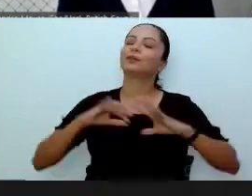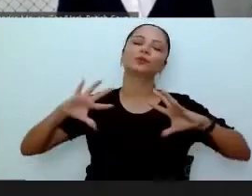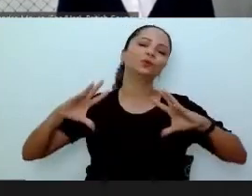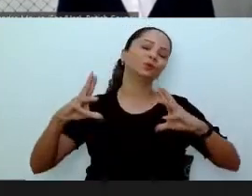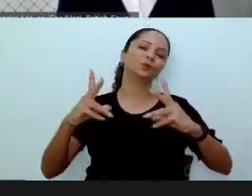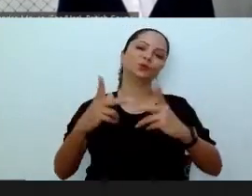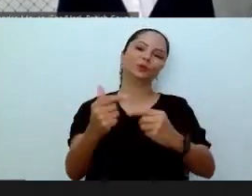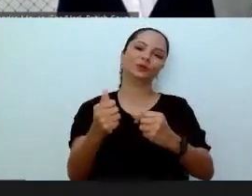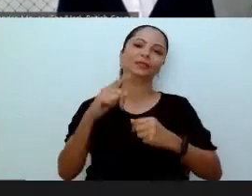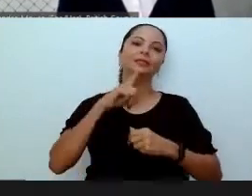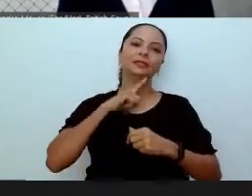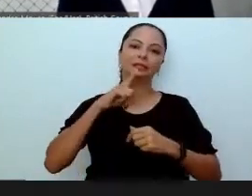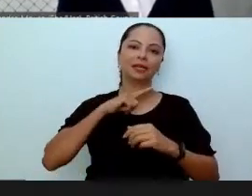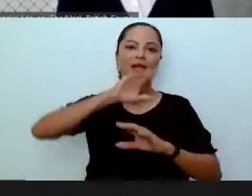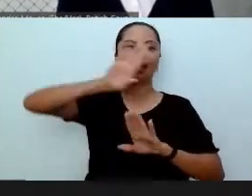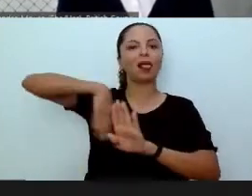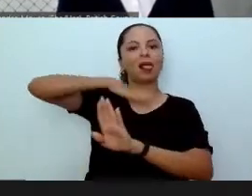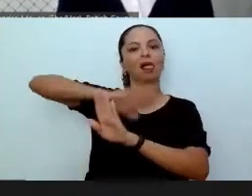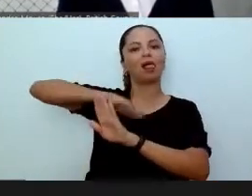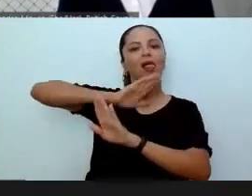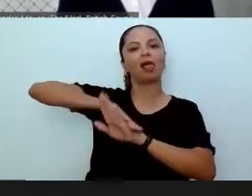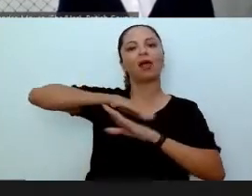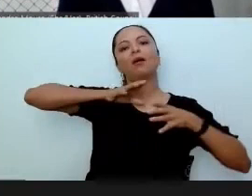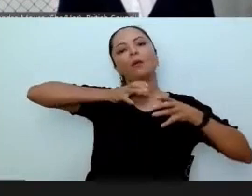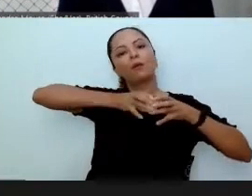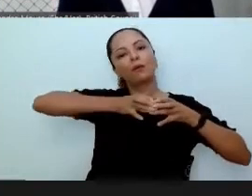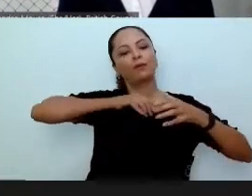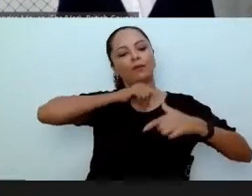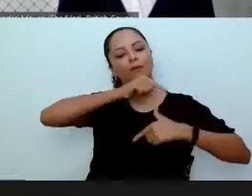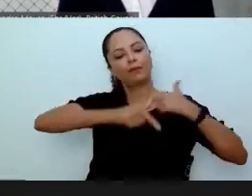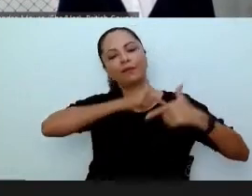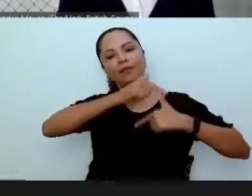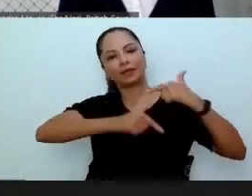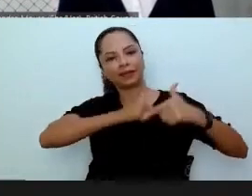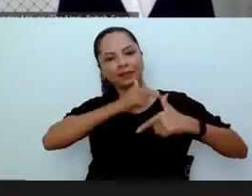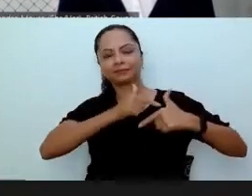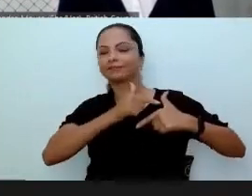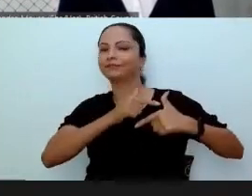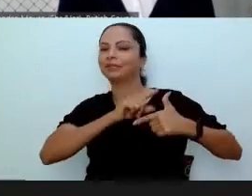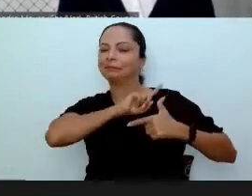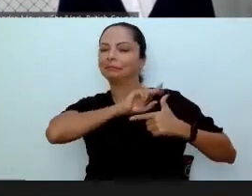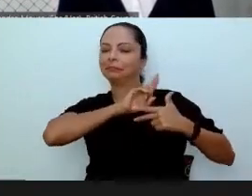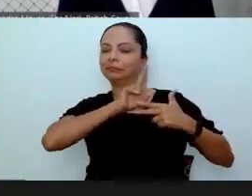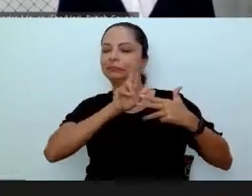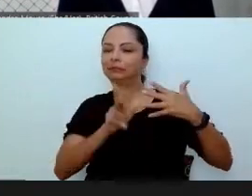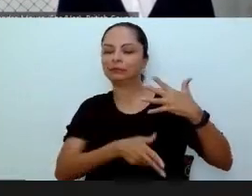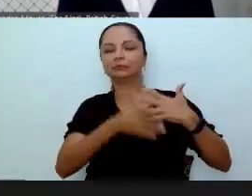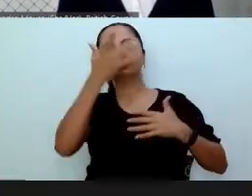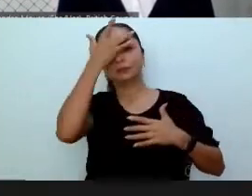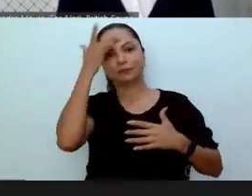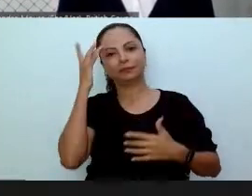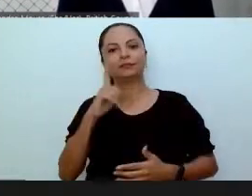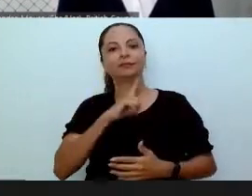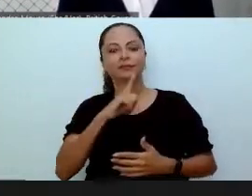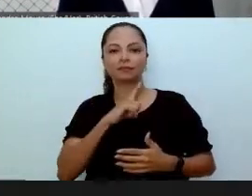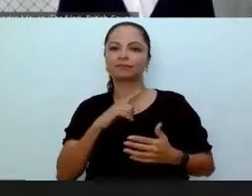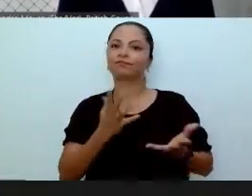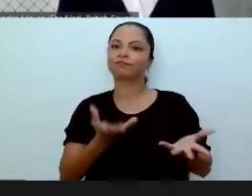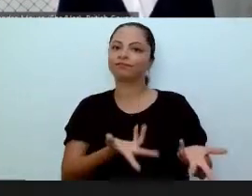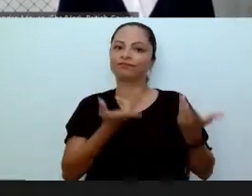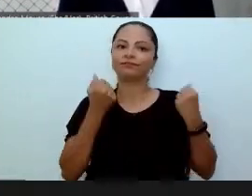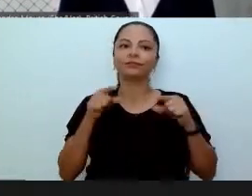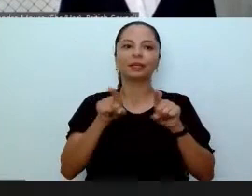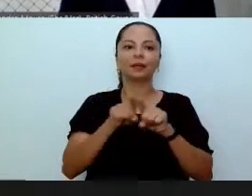screens, so many people. I mean, a lot of colleagues from the British Council. We also have